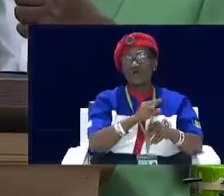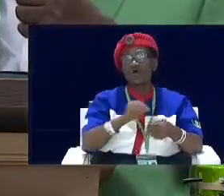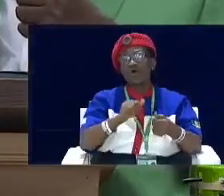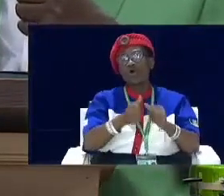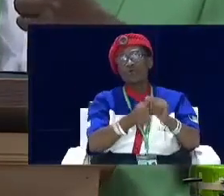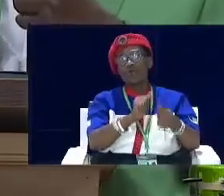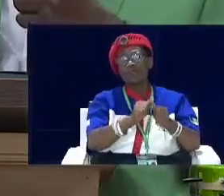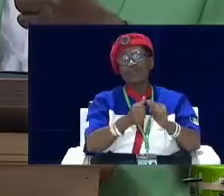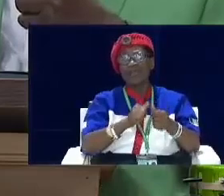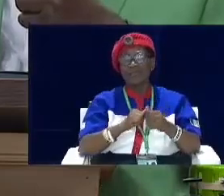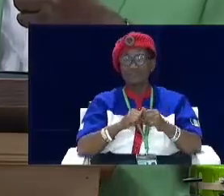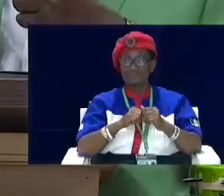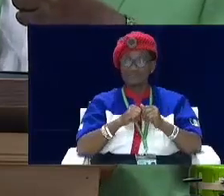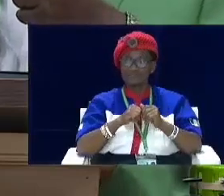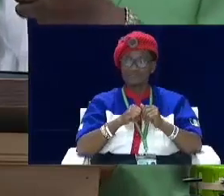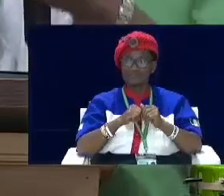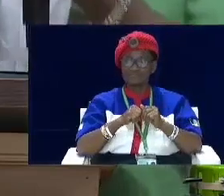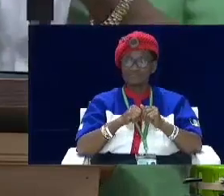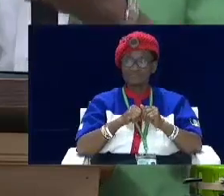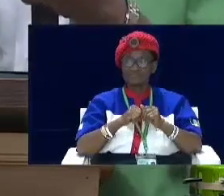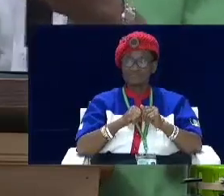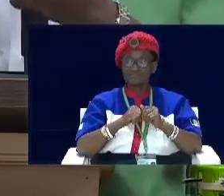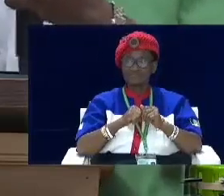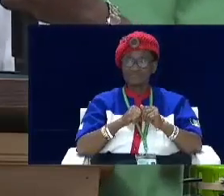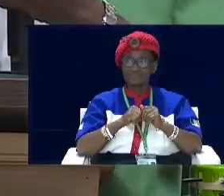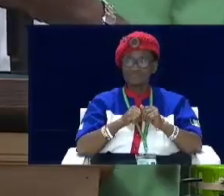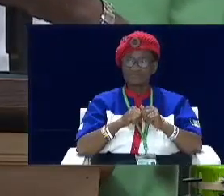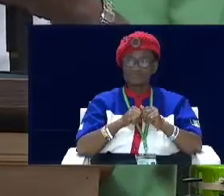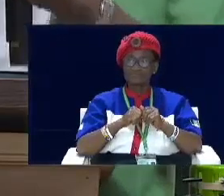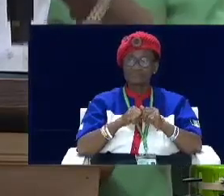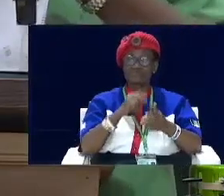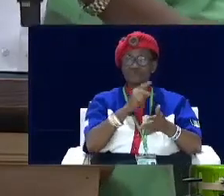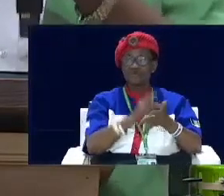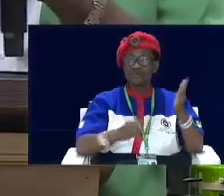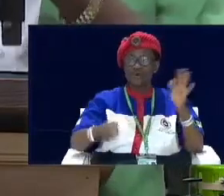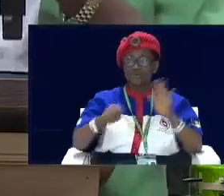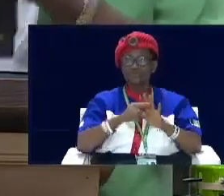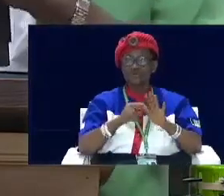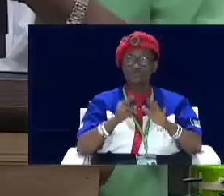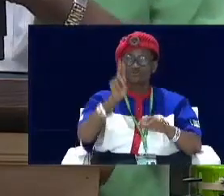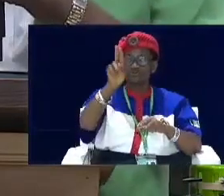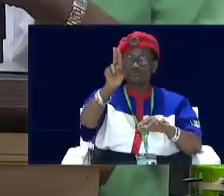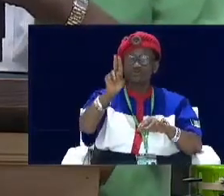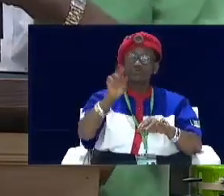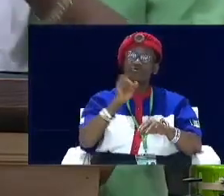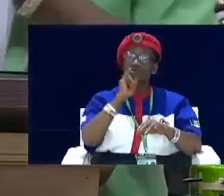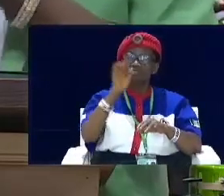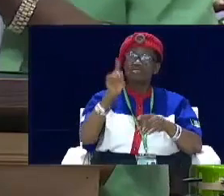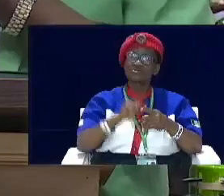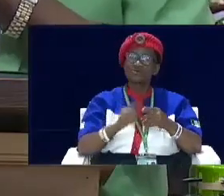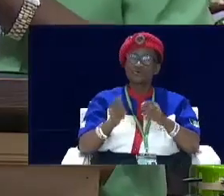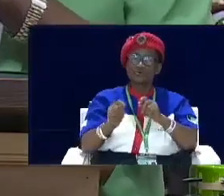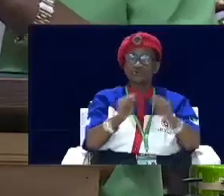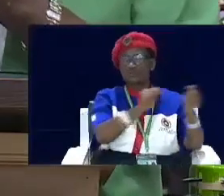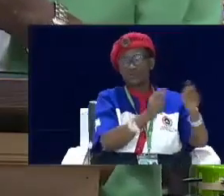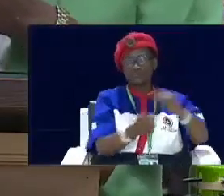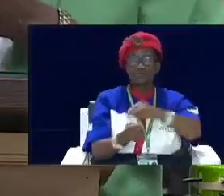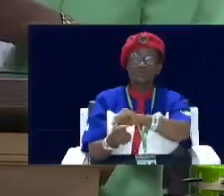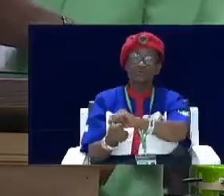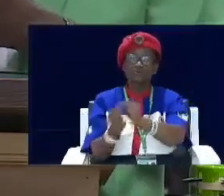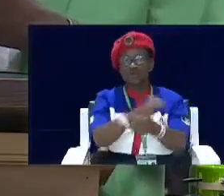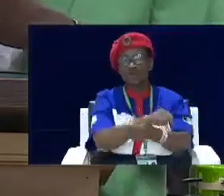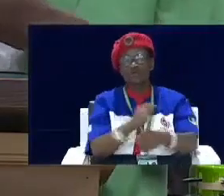patapata oni Olorun se mose. And portion two is to turn you to a blessing. Oh,